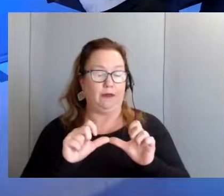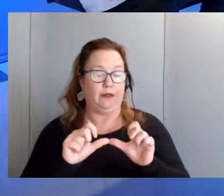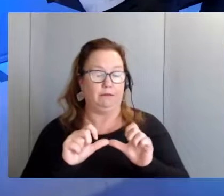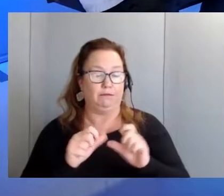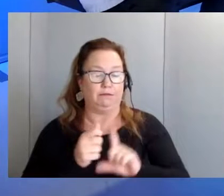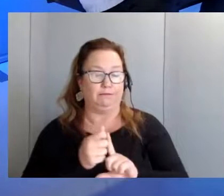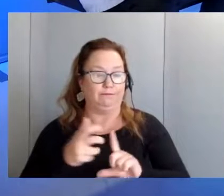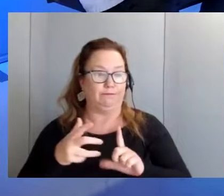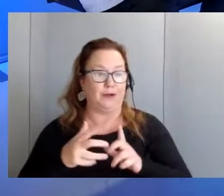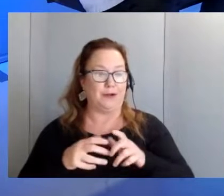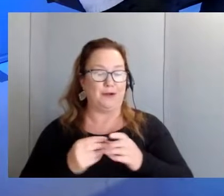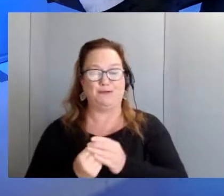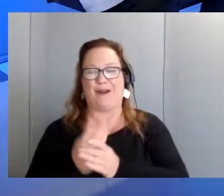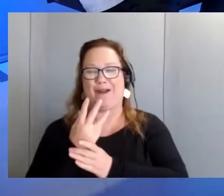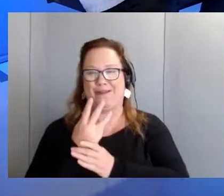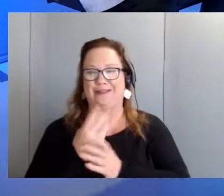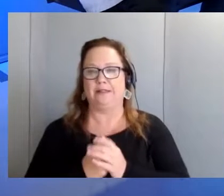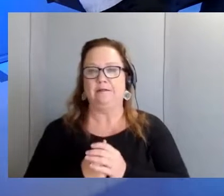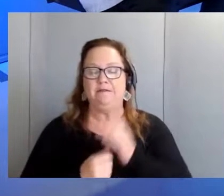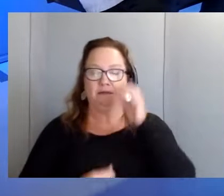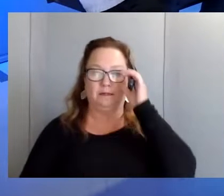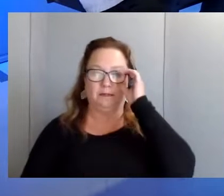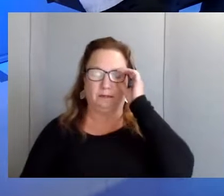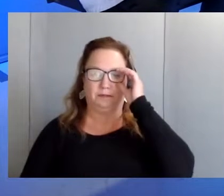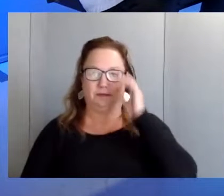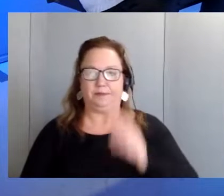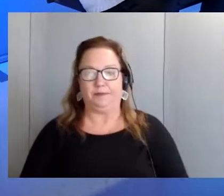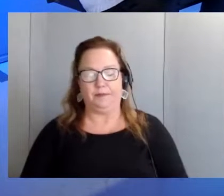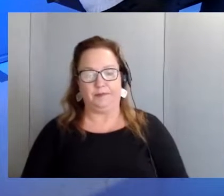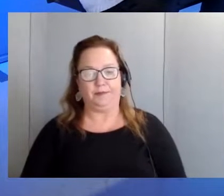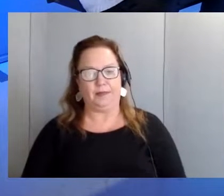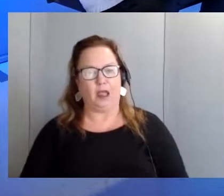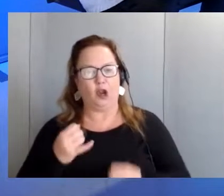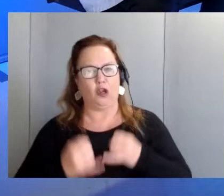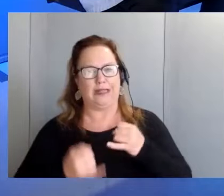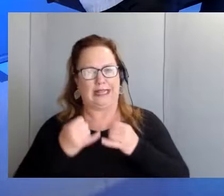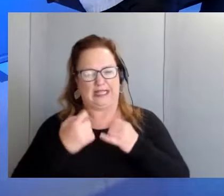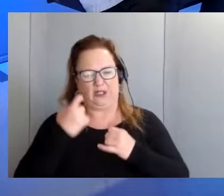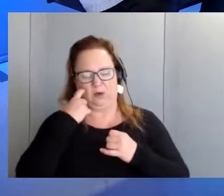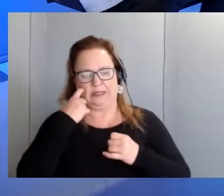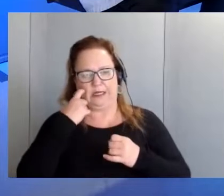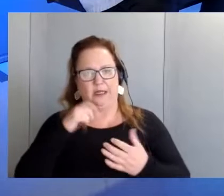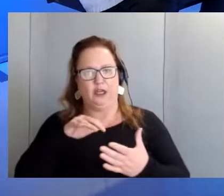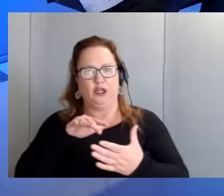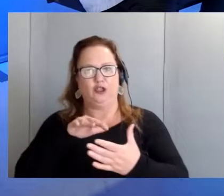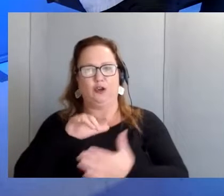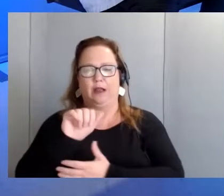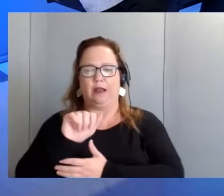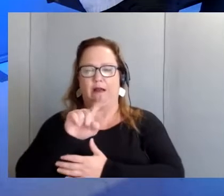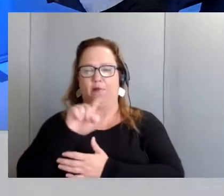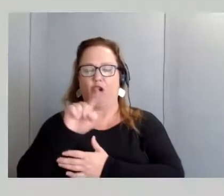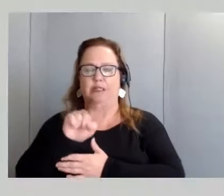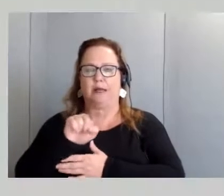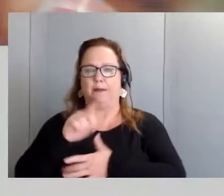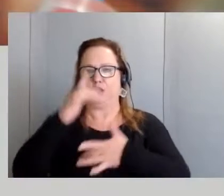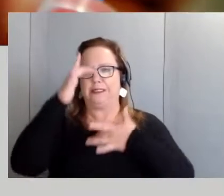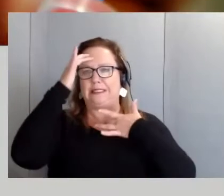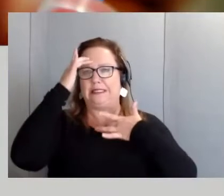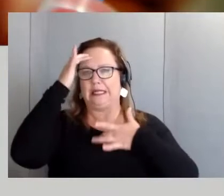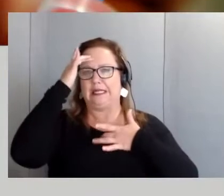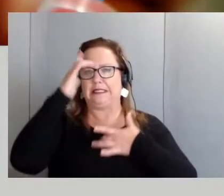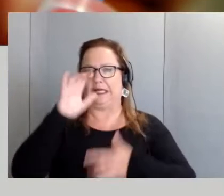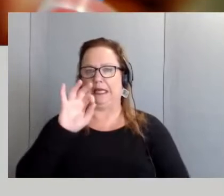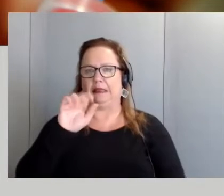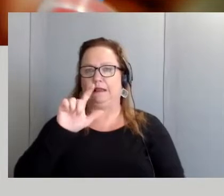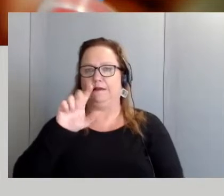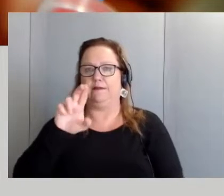study nevertheless. Okay, so our last headline, a recent study in the Journal of Alzheimer's Disease found that patients who received the flu